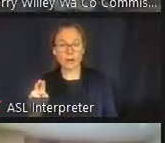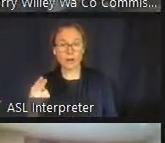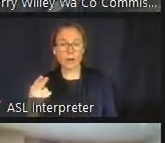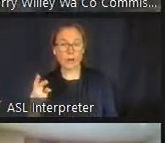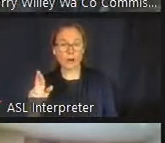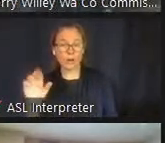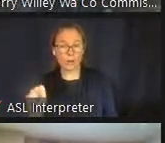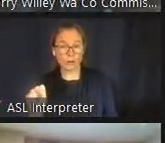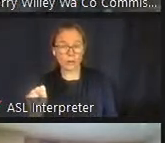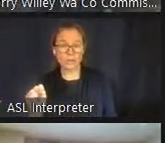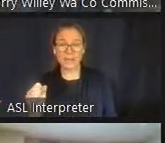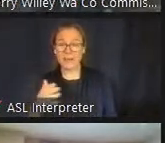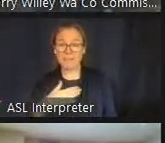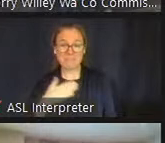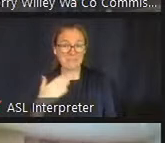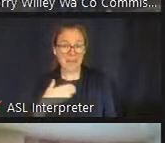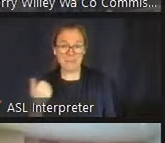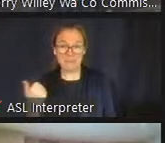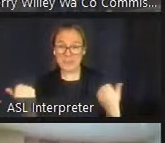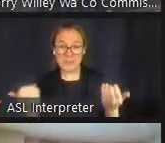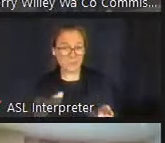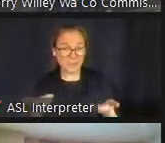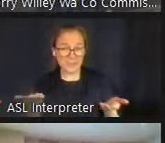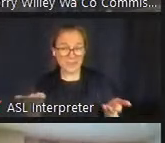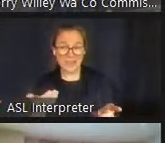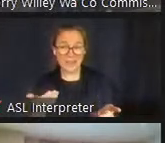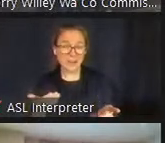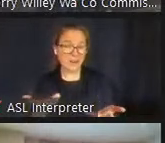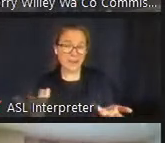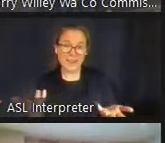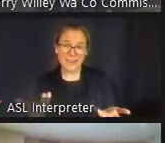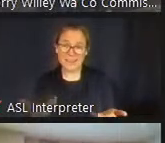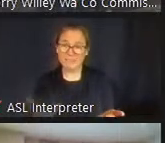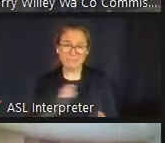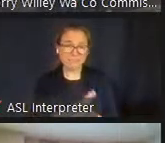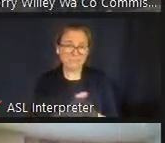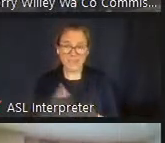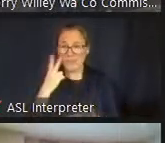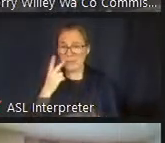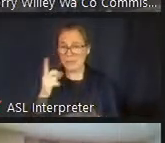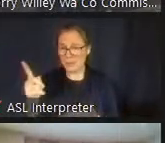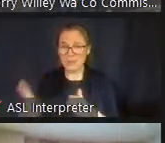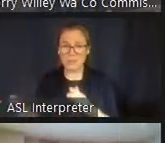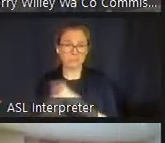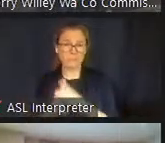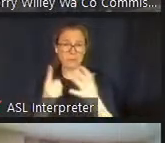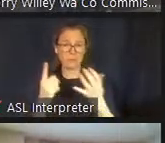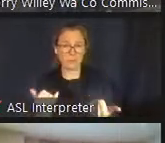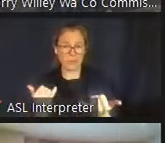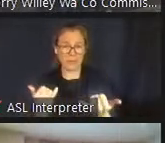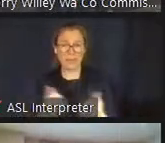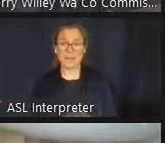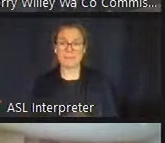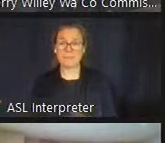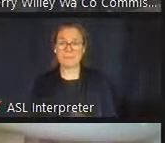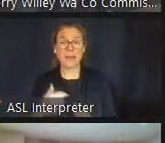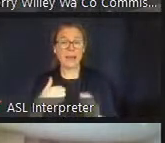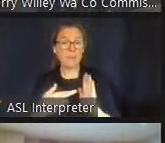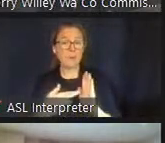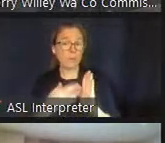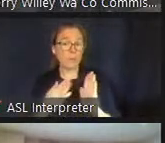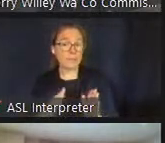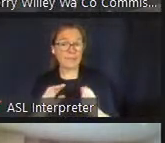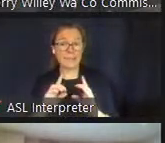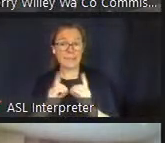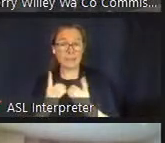I'm very happy to be here, and I'm very pleased that you're attending with us today. I am representing District